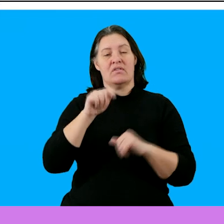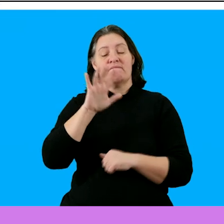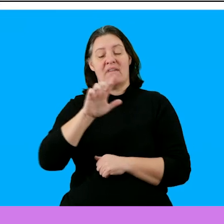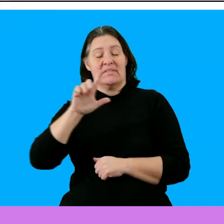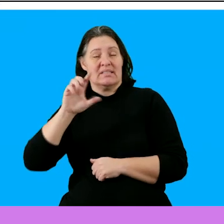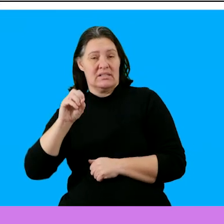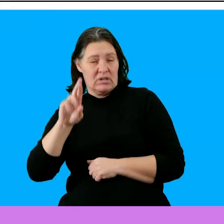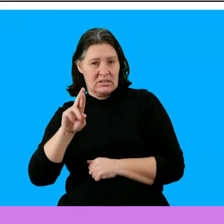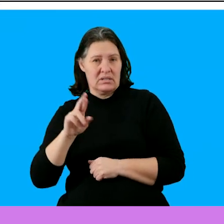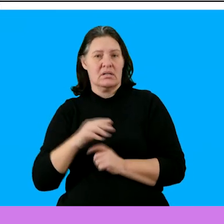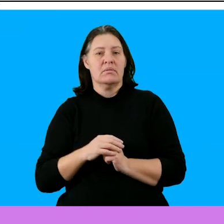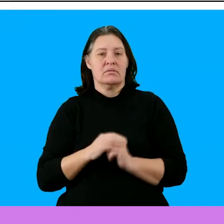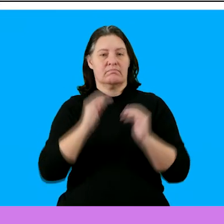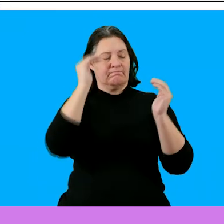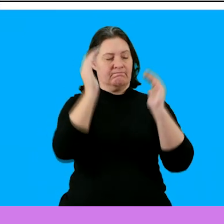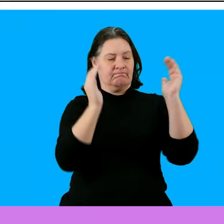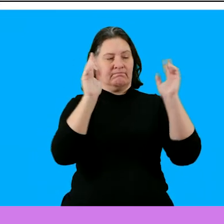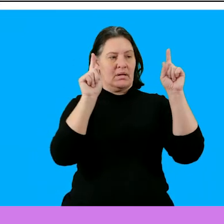210,570 rand will be between